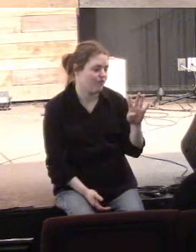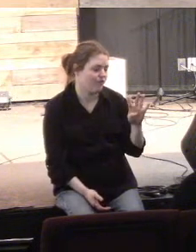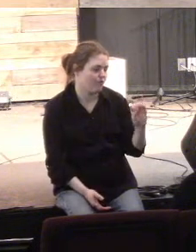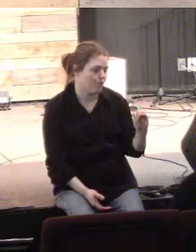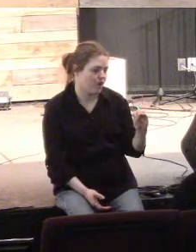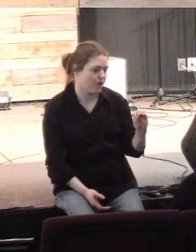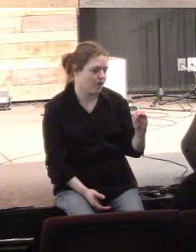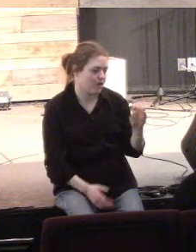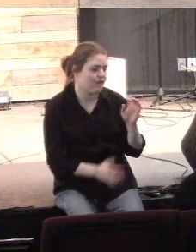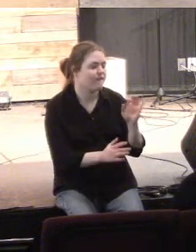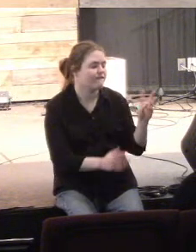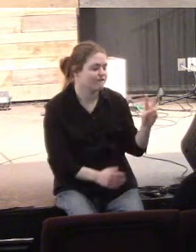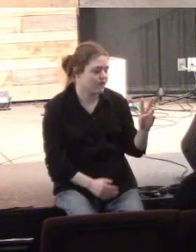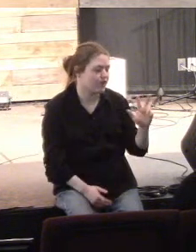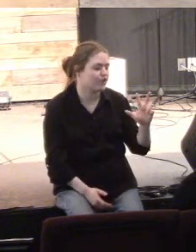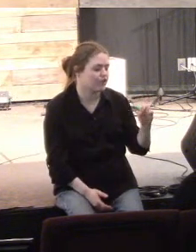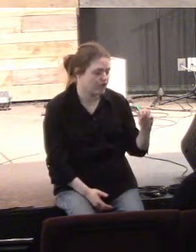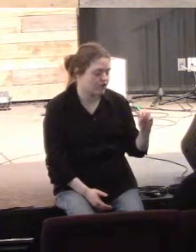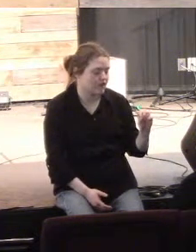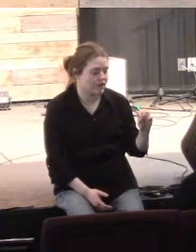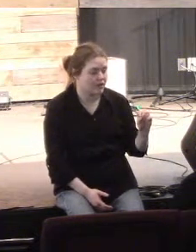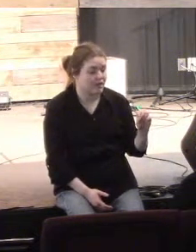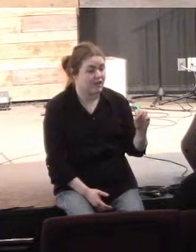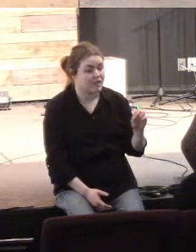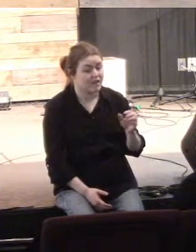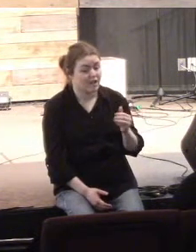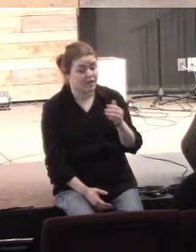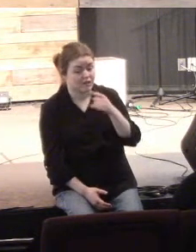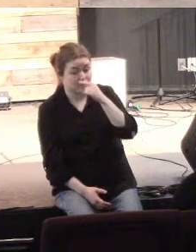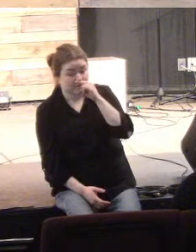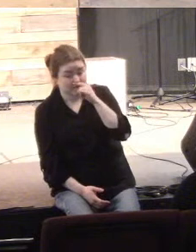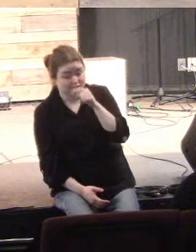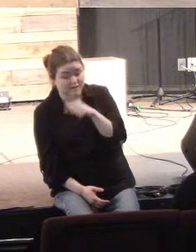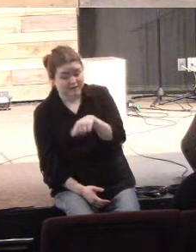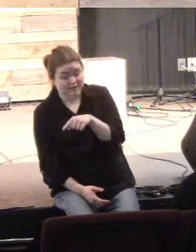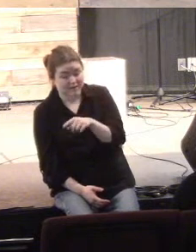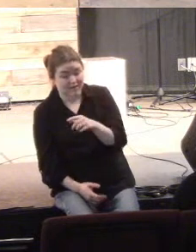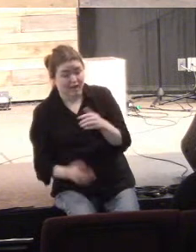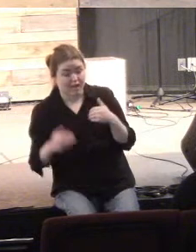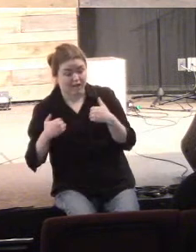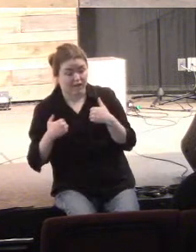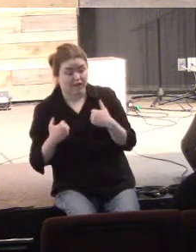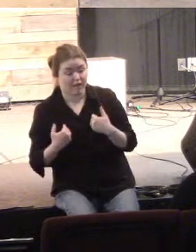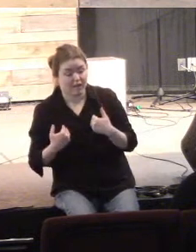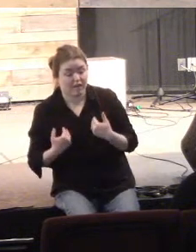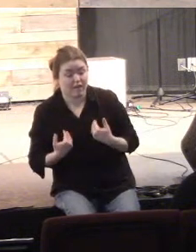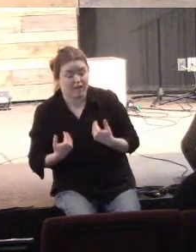verse 30 says this, even youths grow weary,